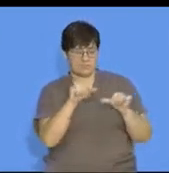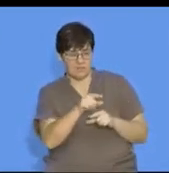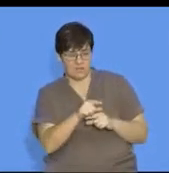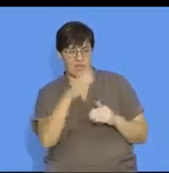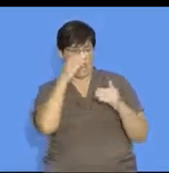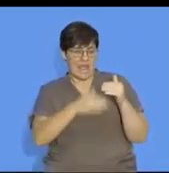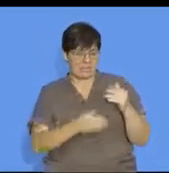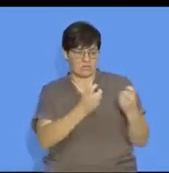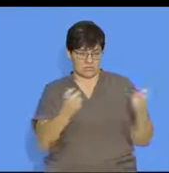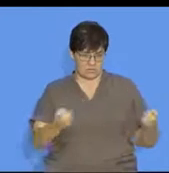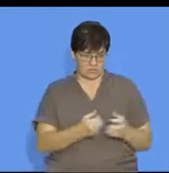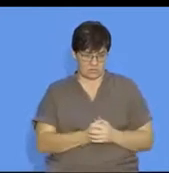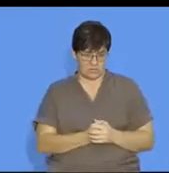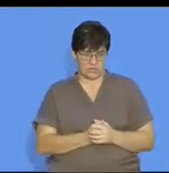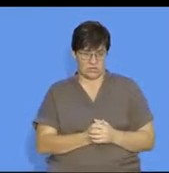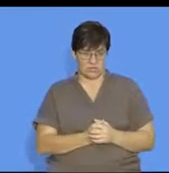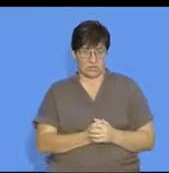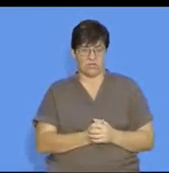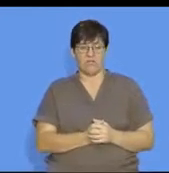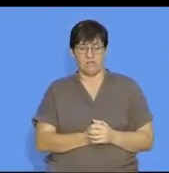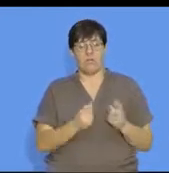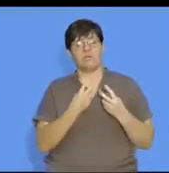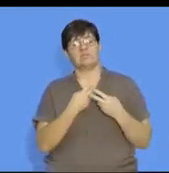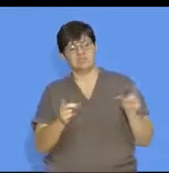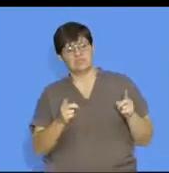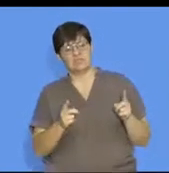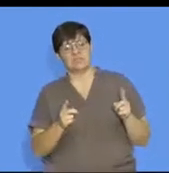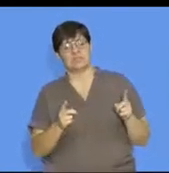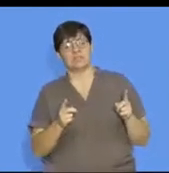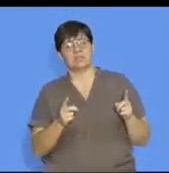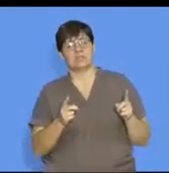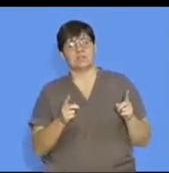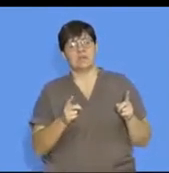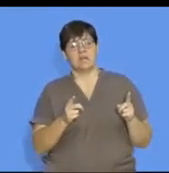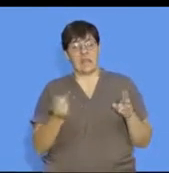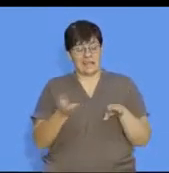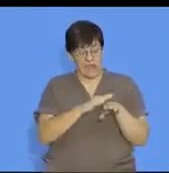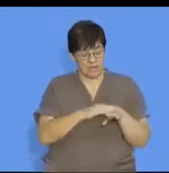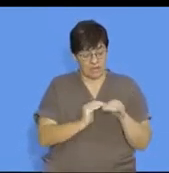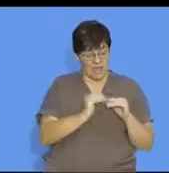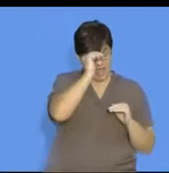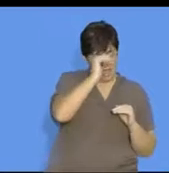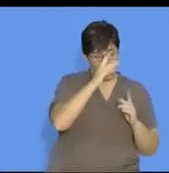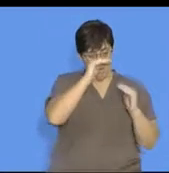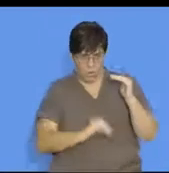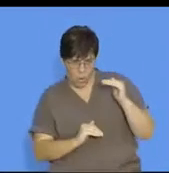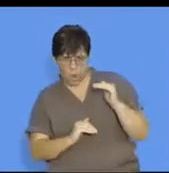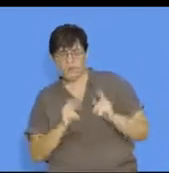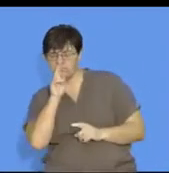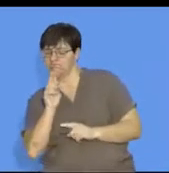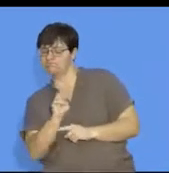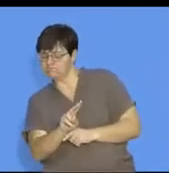of a source and for different amount of current that passes through the battery. So if we